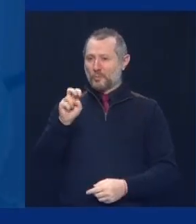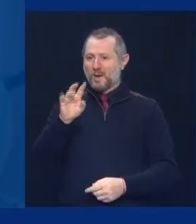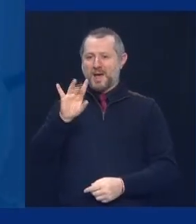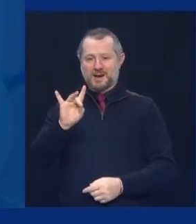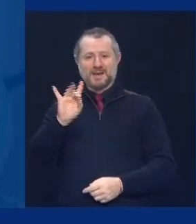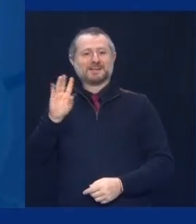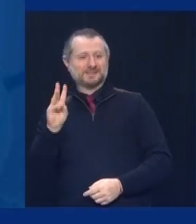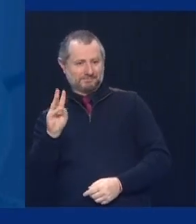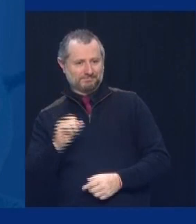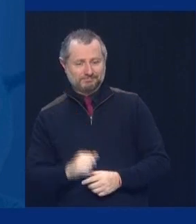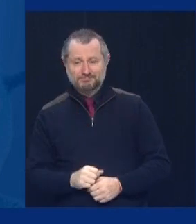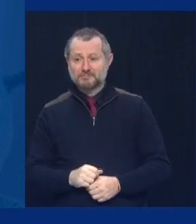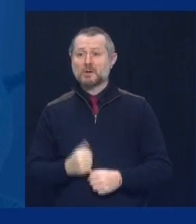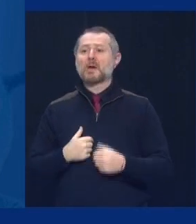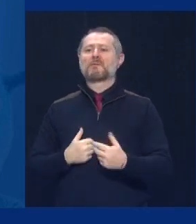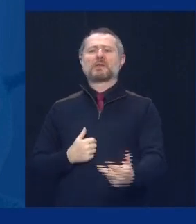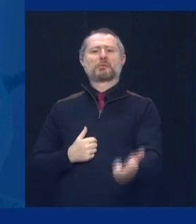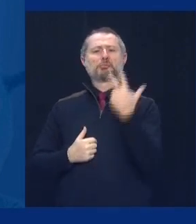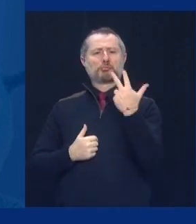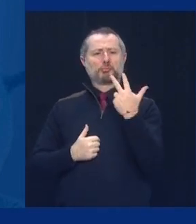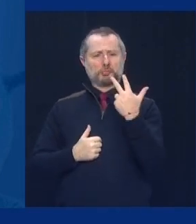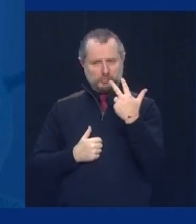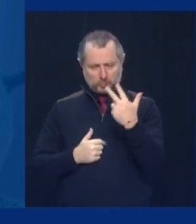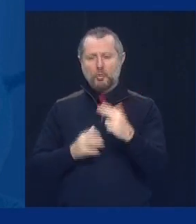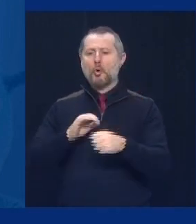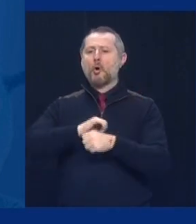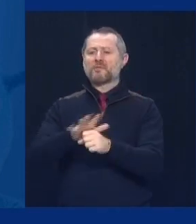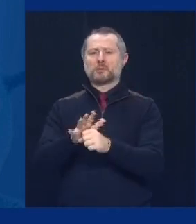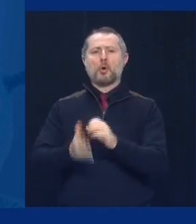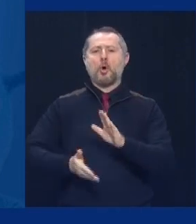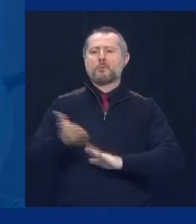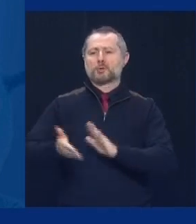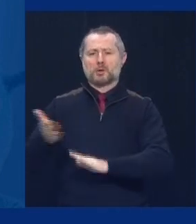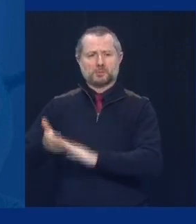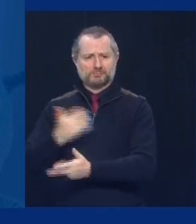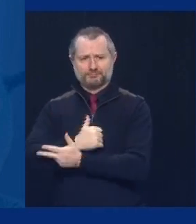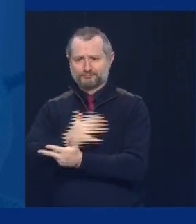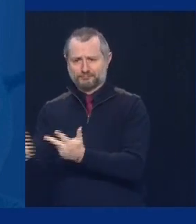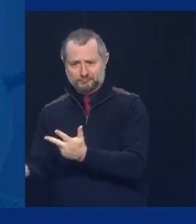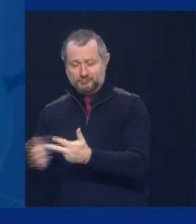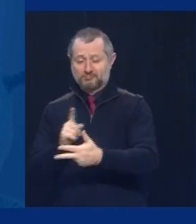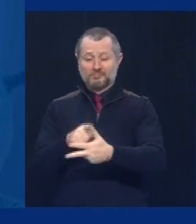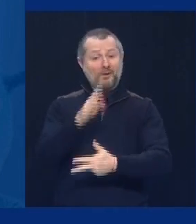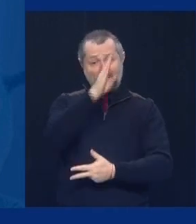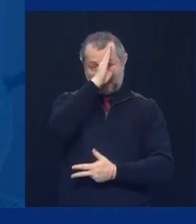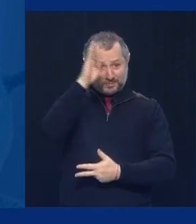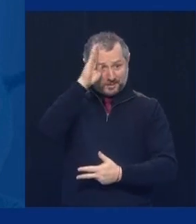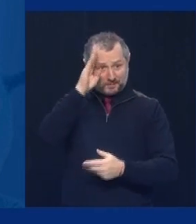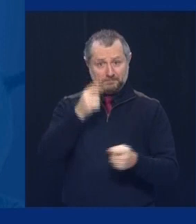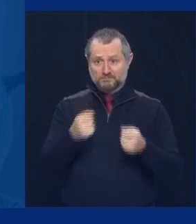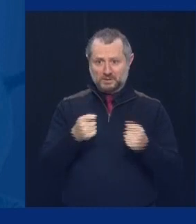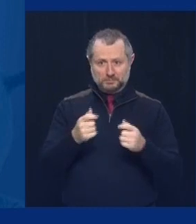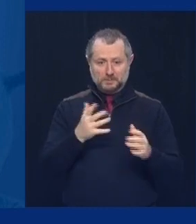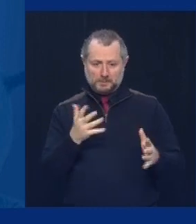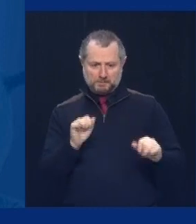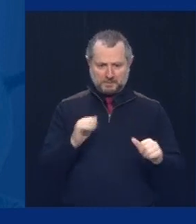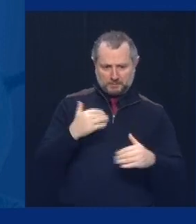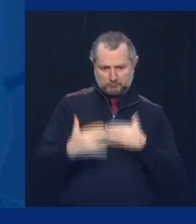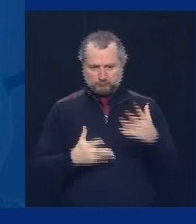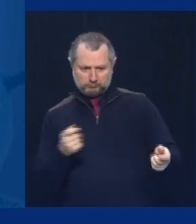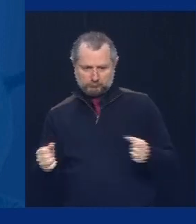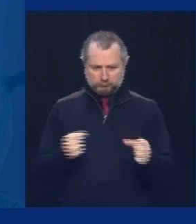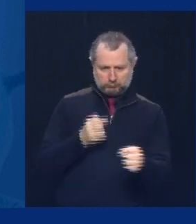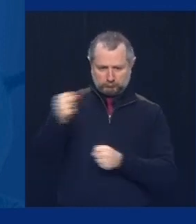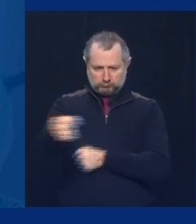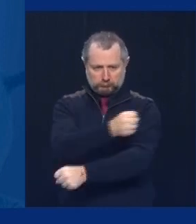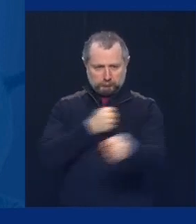doing 3 COVID operations at the same time. Number one, the hospitals, managing hospital capacity and